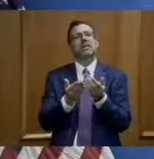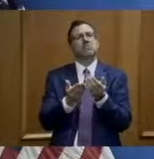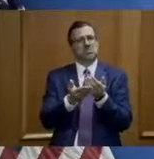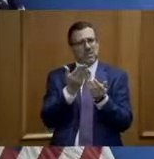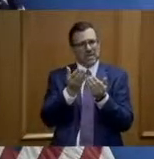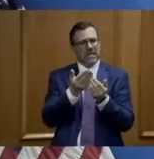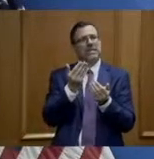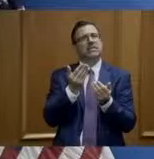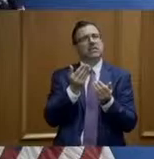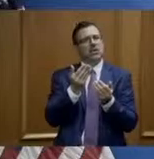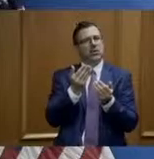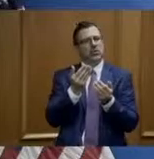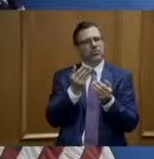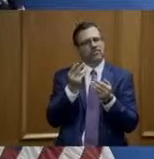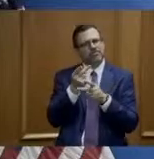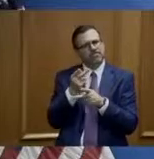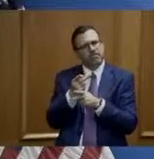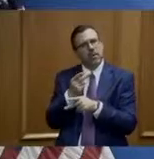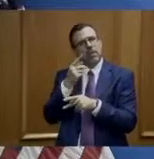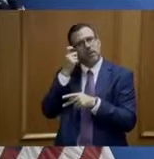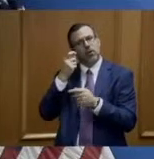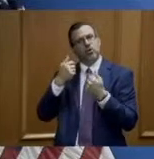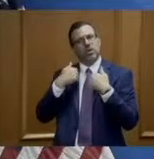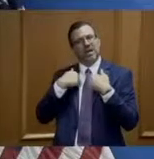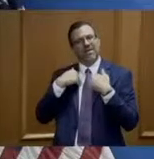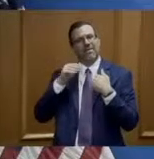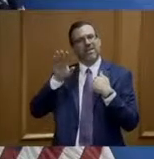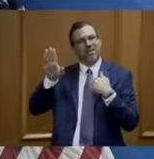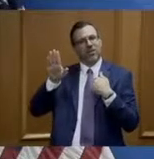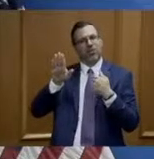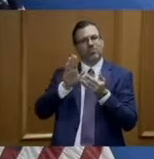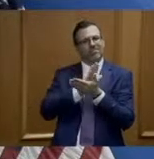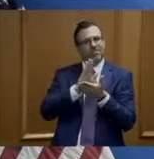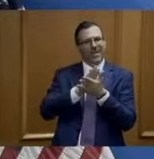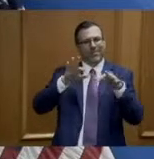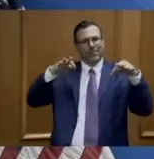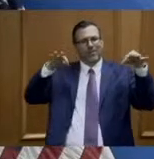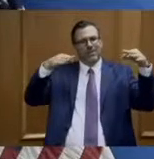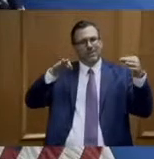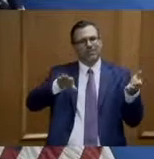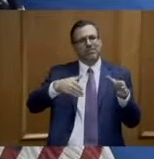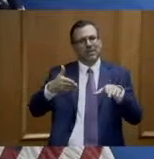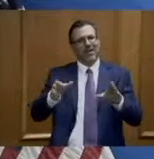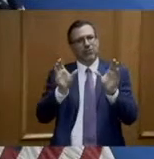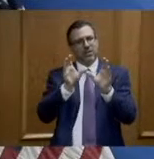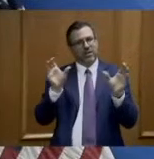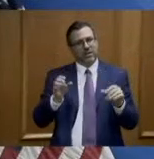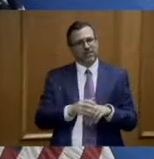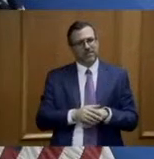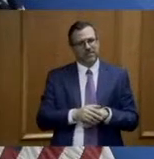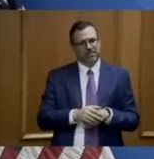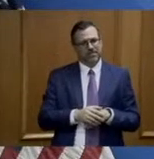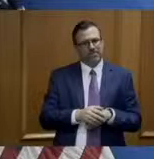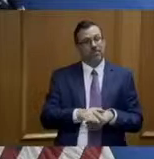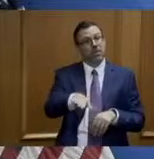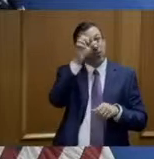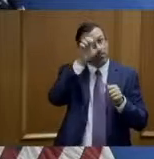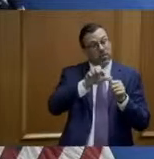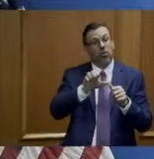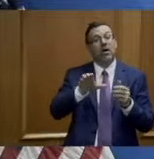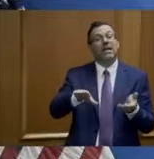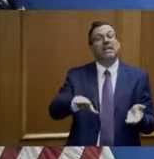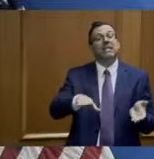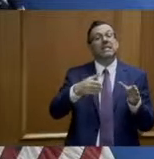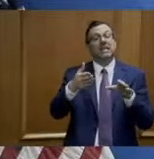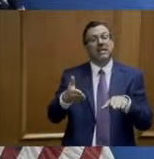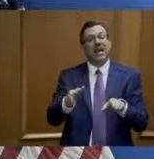ago because we have the death certificate data. Now, the thing that you have to remember about death certificate data is that